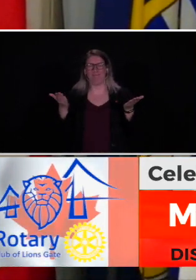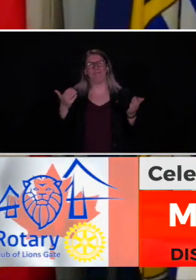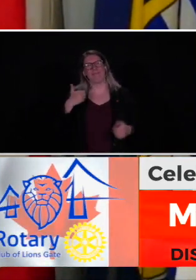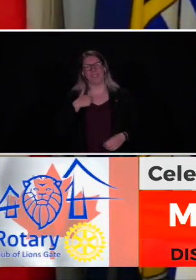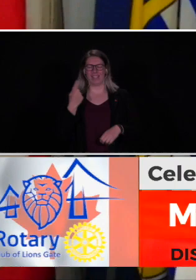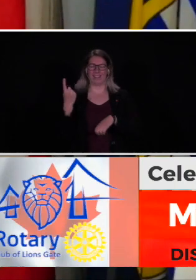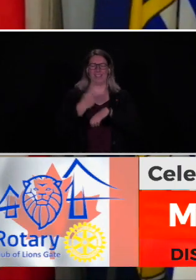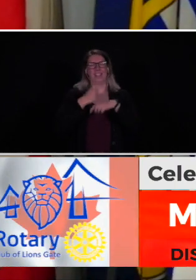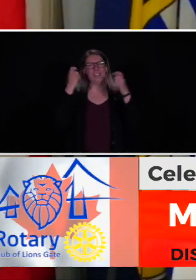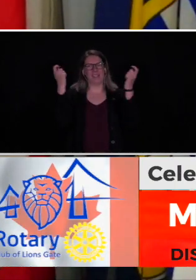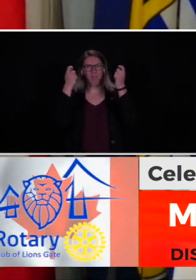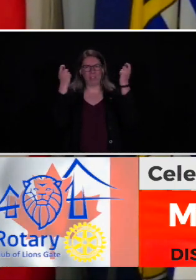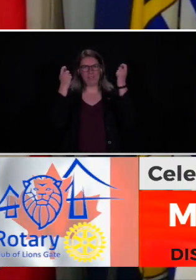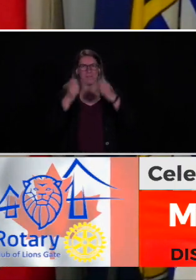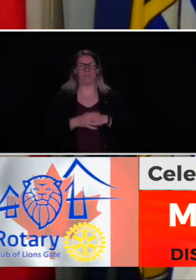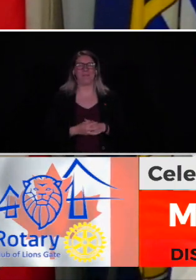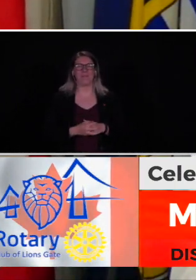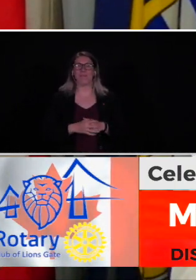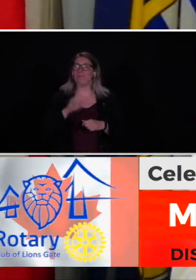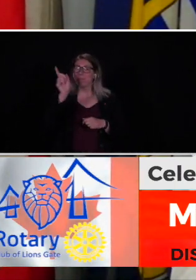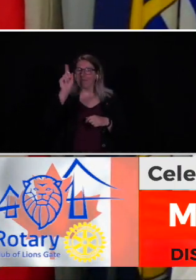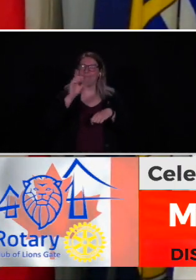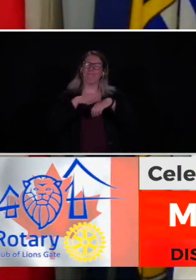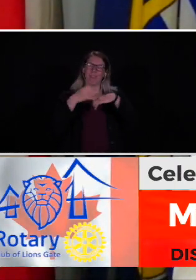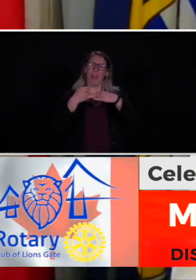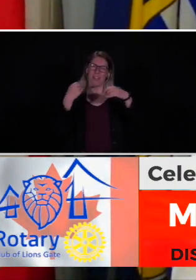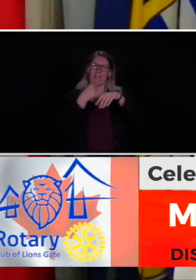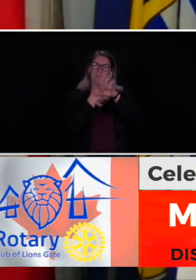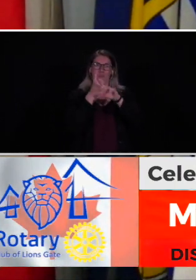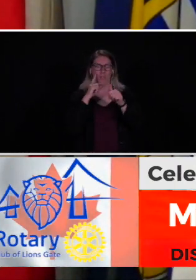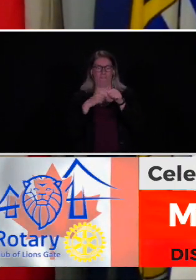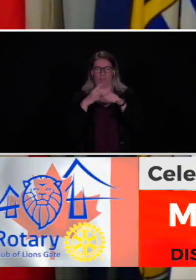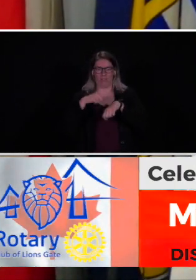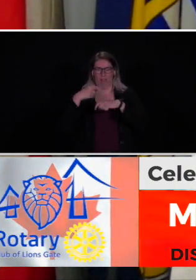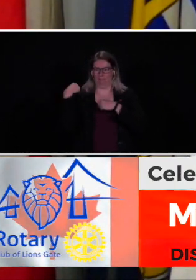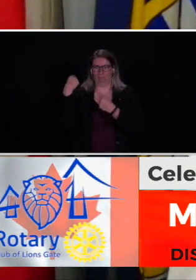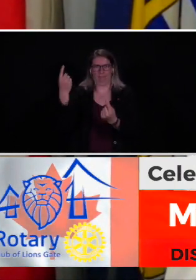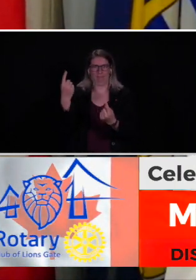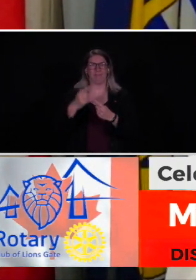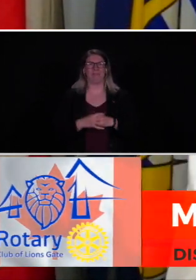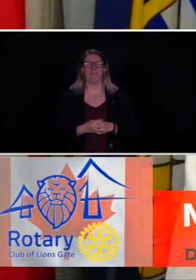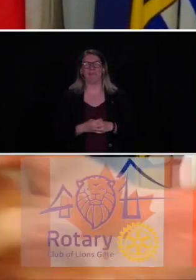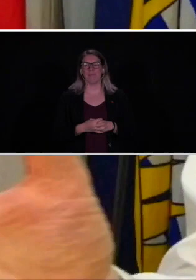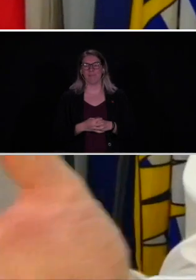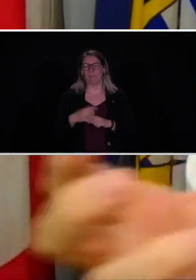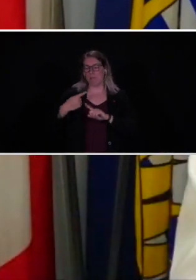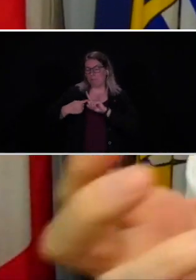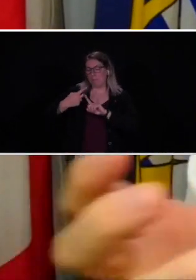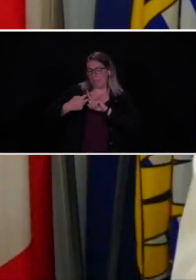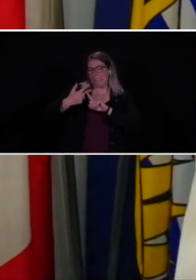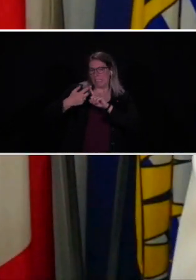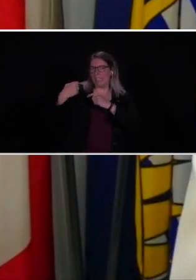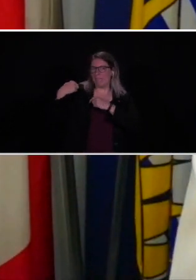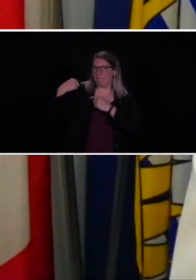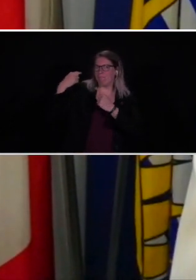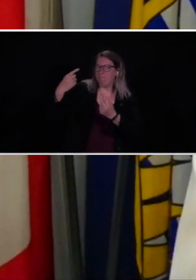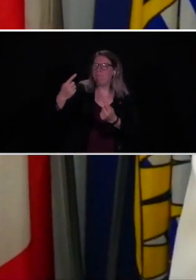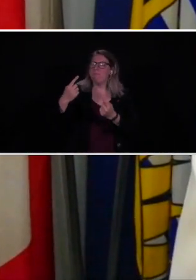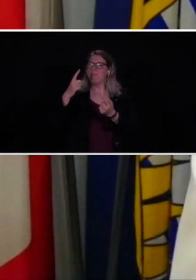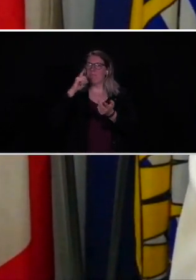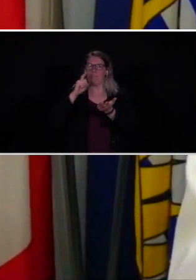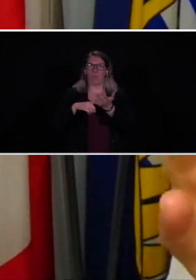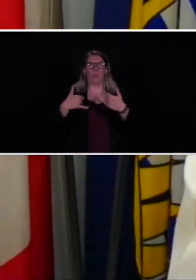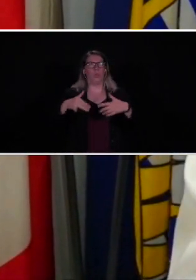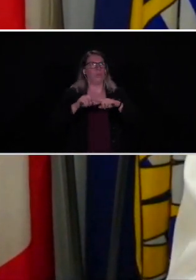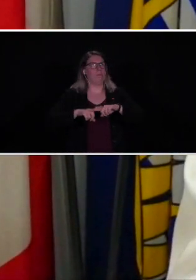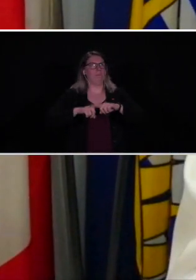Day celebration, taking place virtually for the first time. Over the last few months, we've all had to adapt to the new normal,